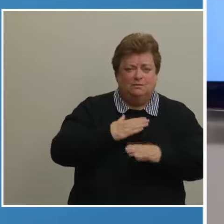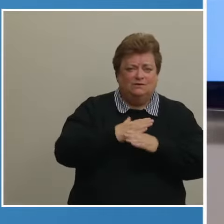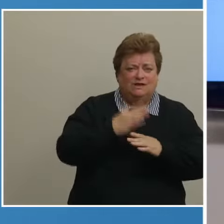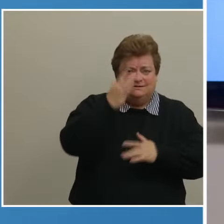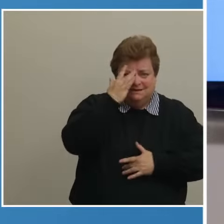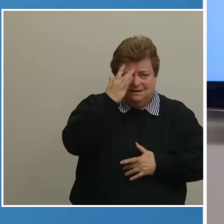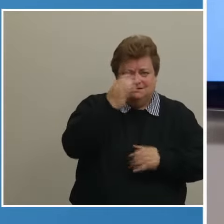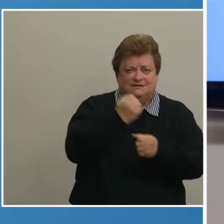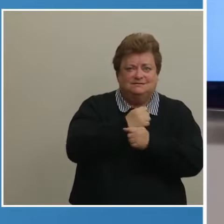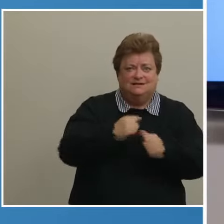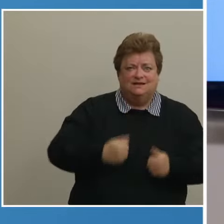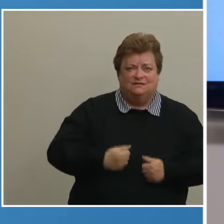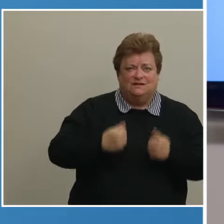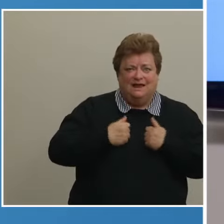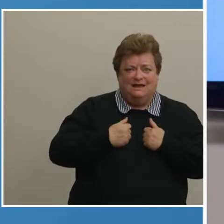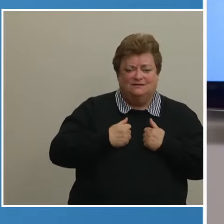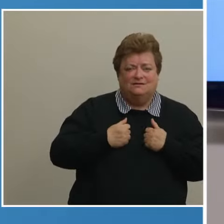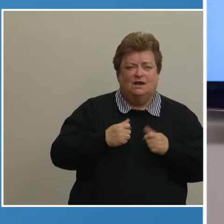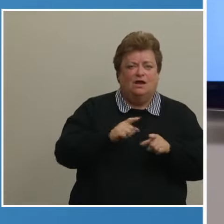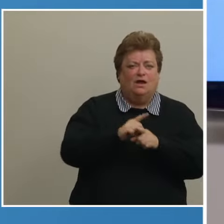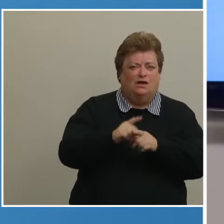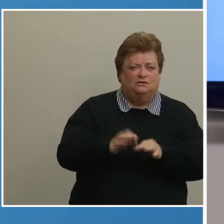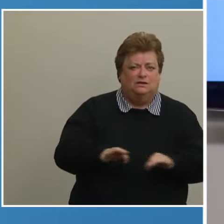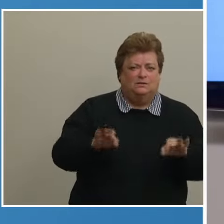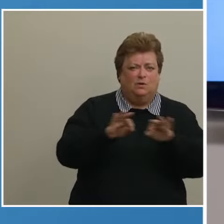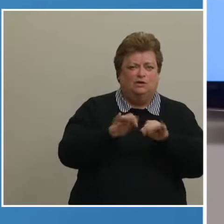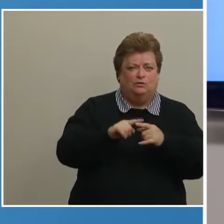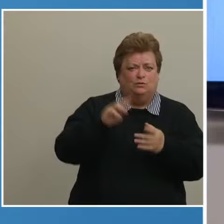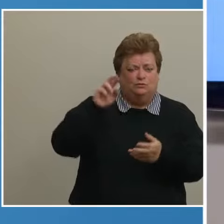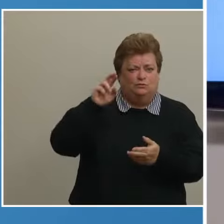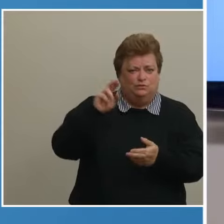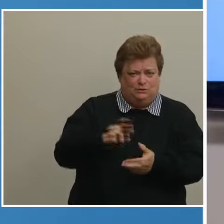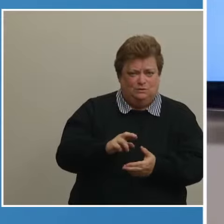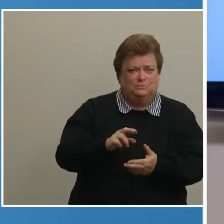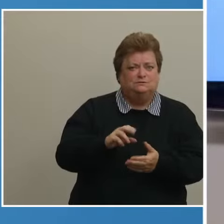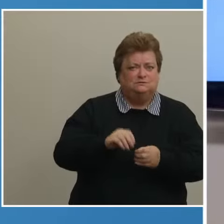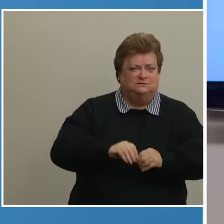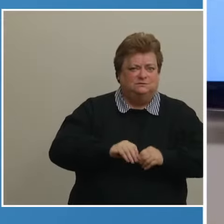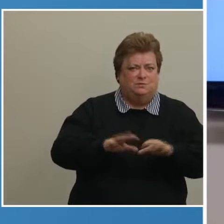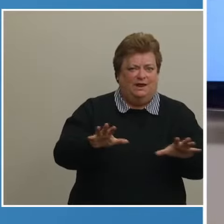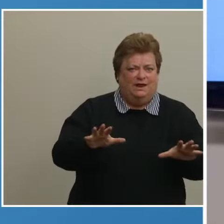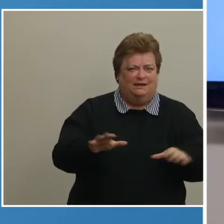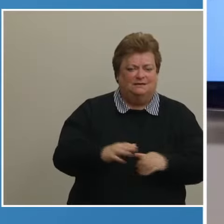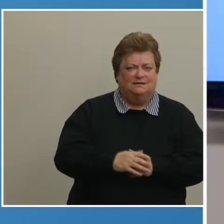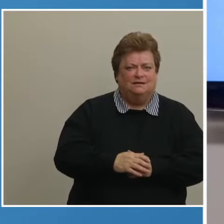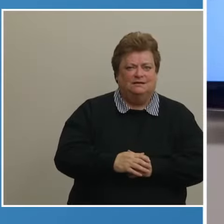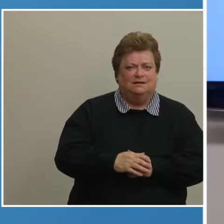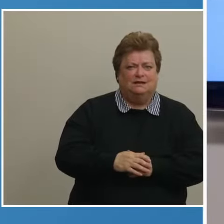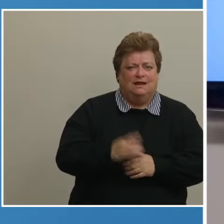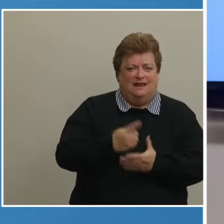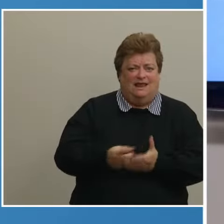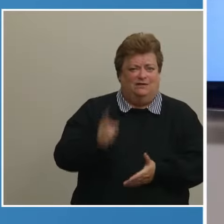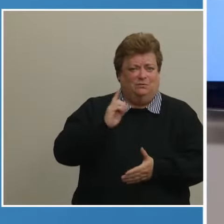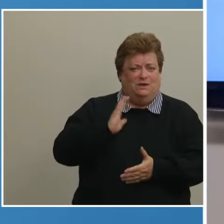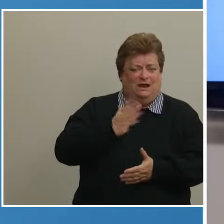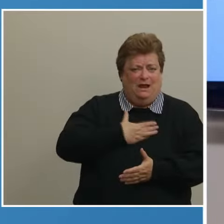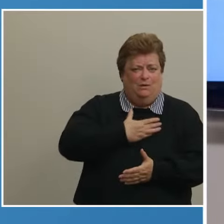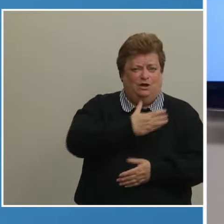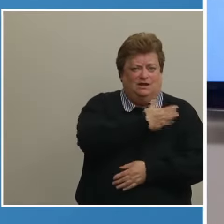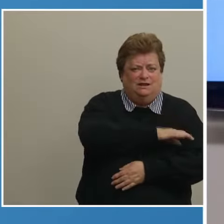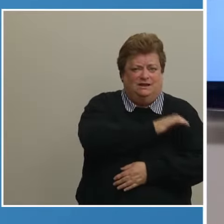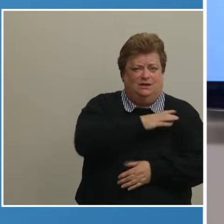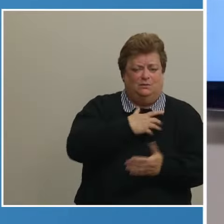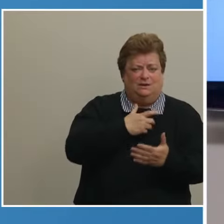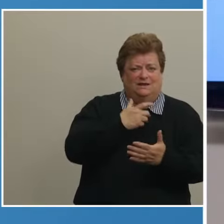saves lives. It is also a major factor in reducing the spread of the virus. At our clinics last week, we vaccinated more